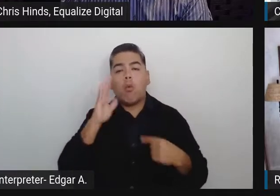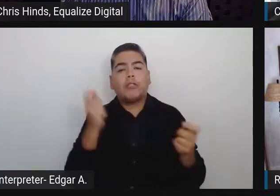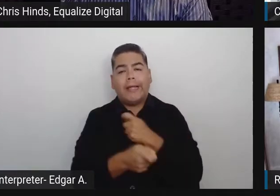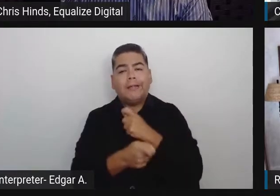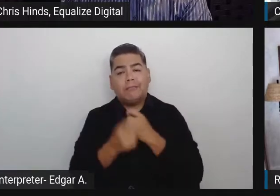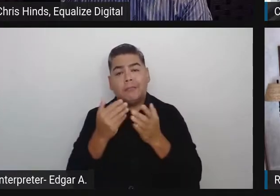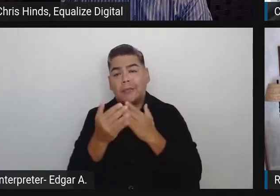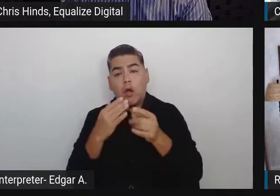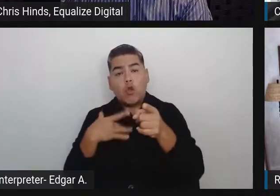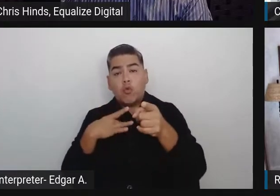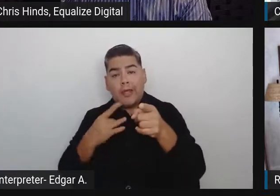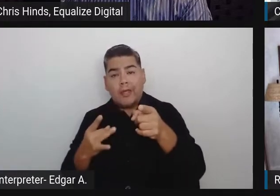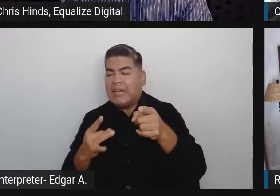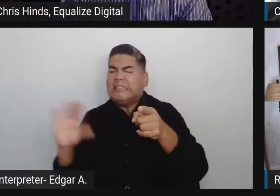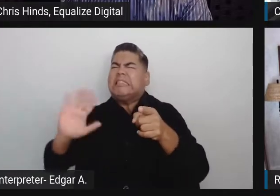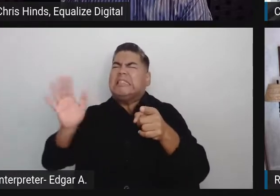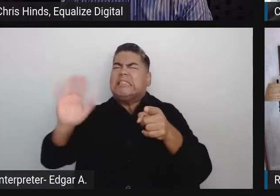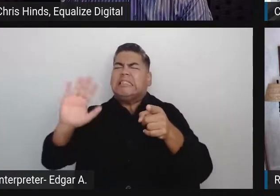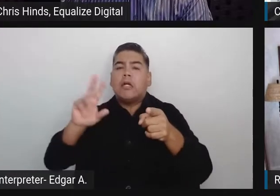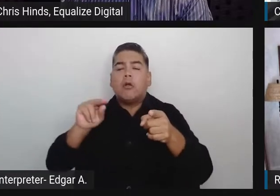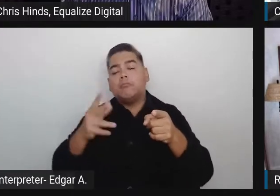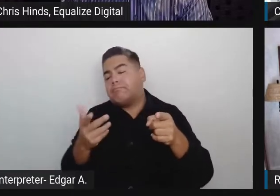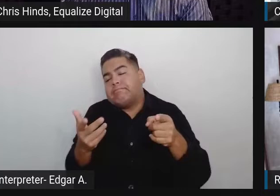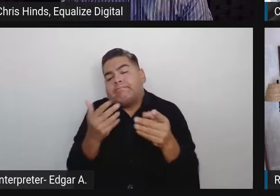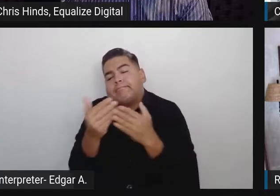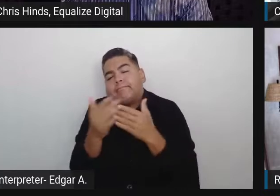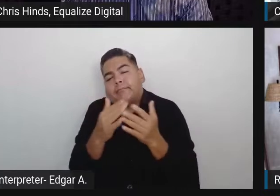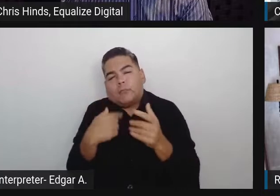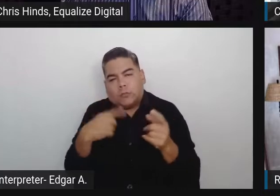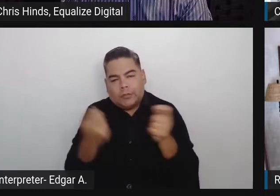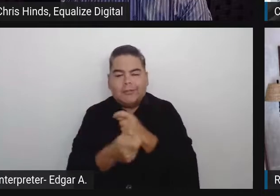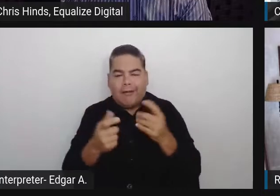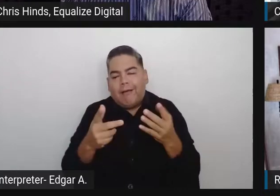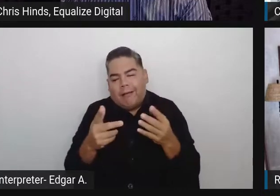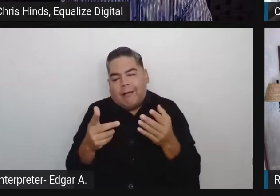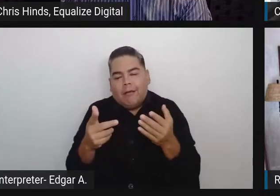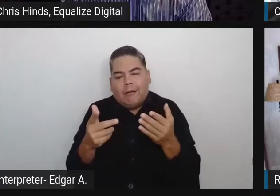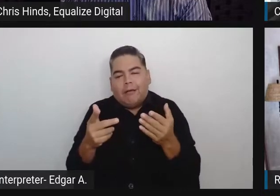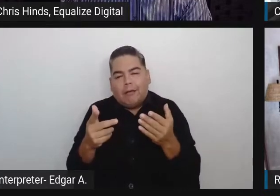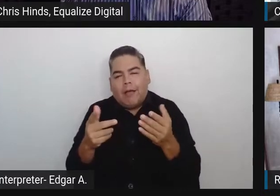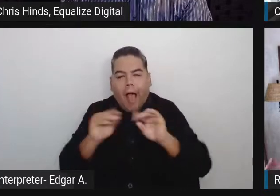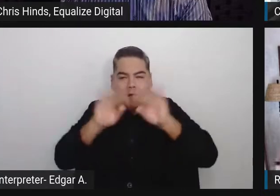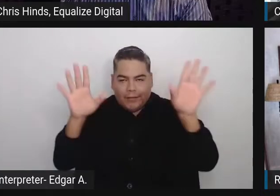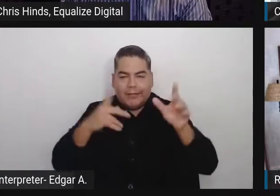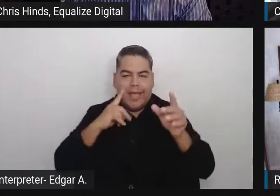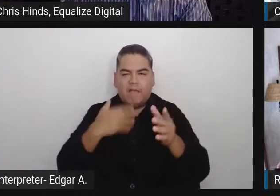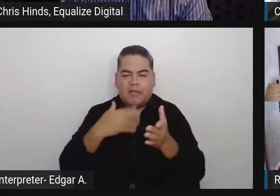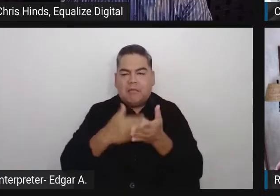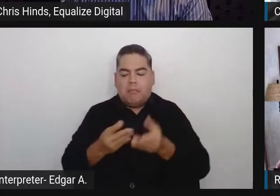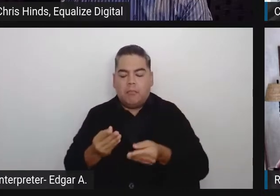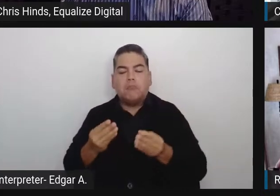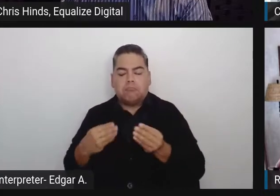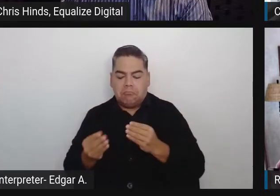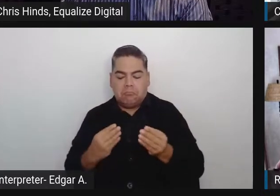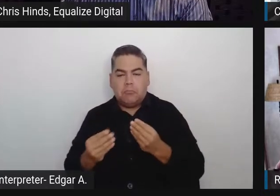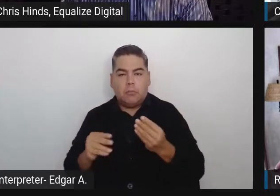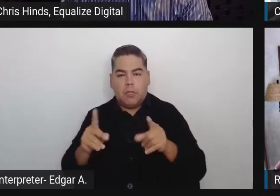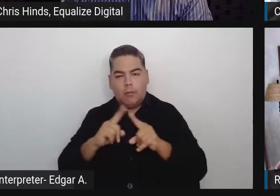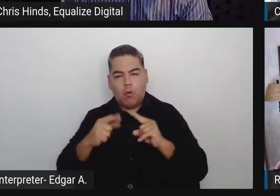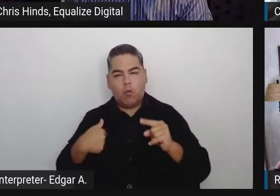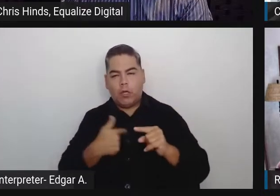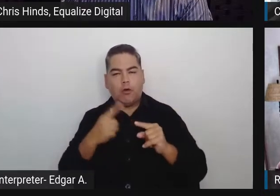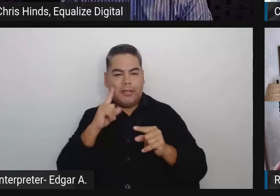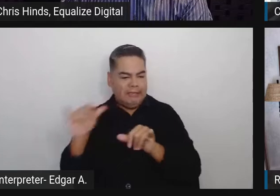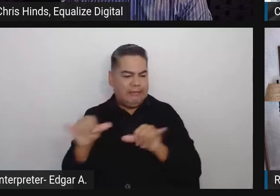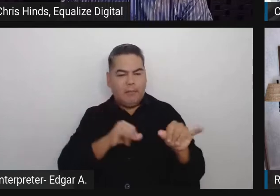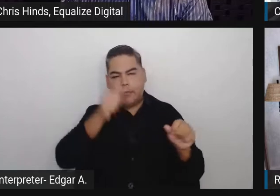You know, and obviously, like, there's some gray area in there, but that's something that we're experimenting with, and that's, I think, where like the architect sort